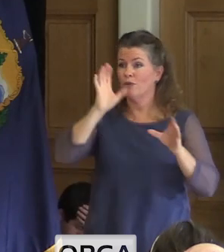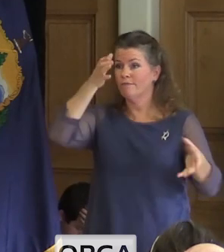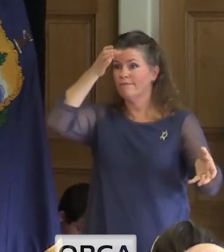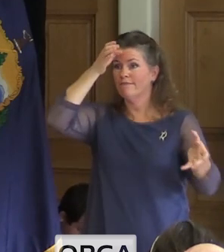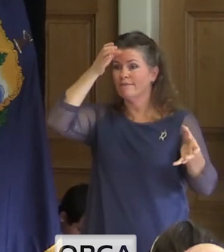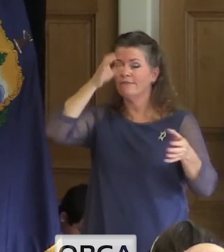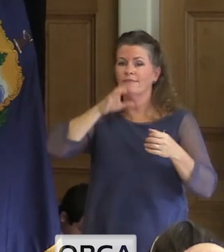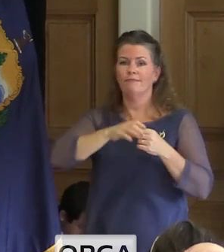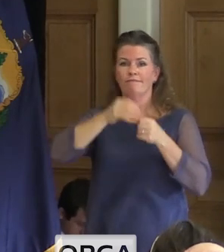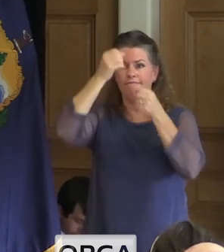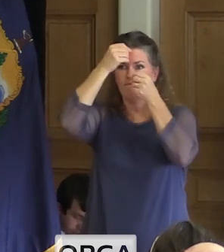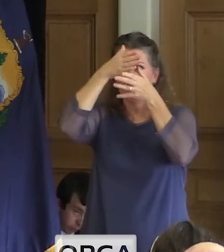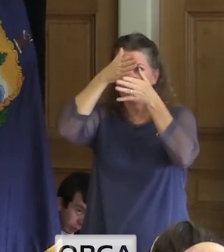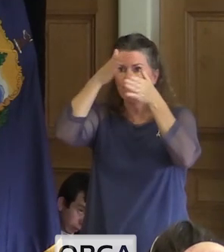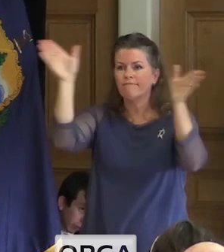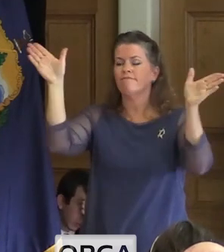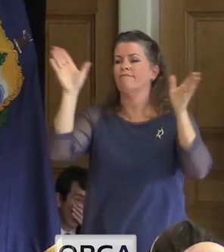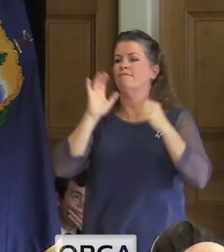another